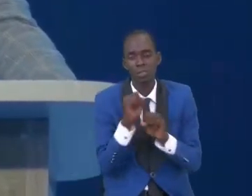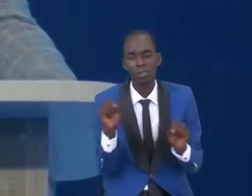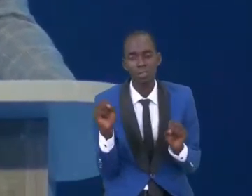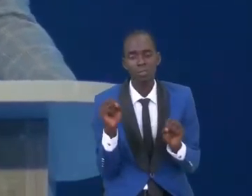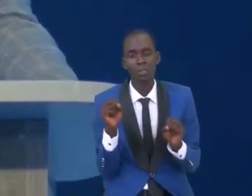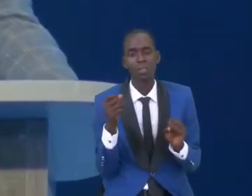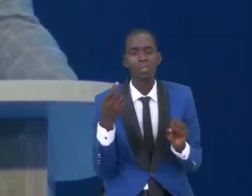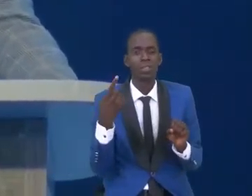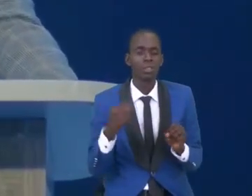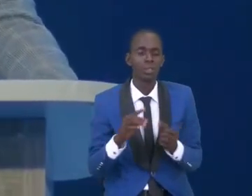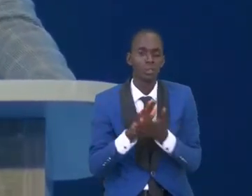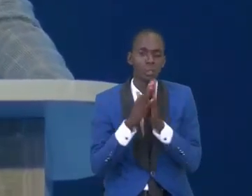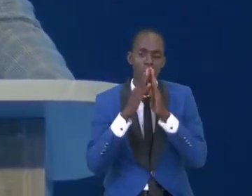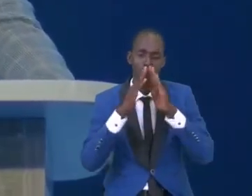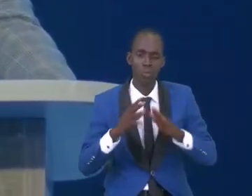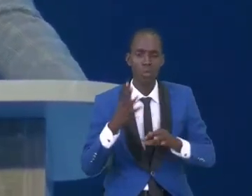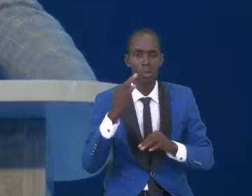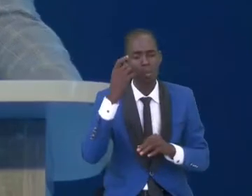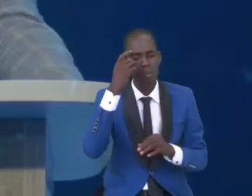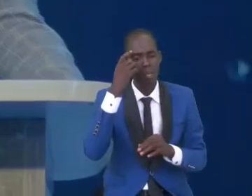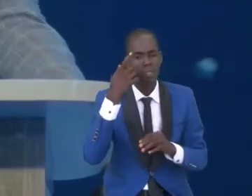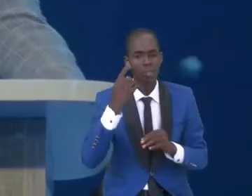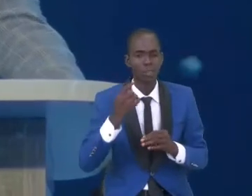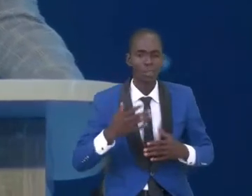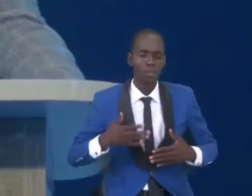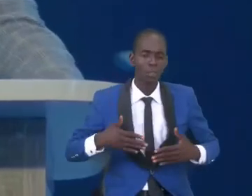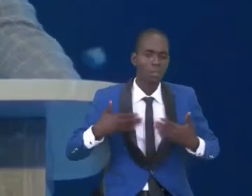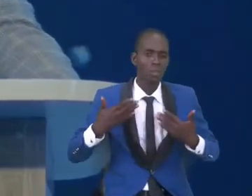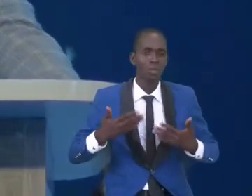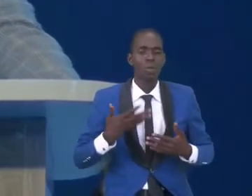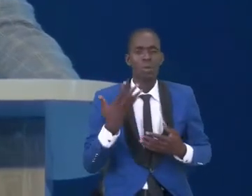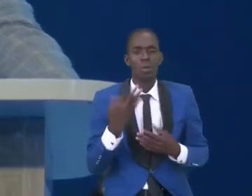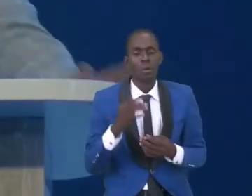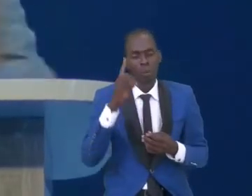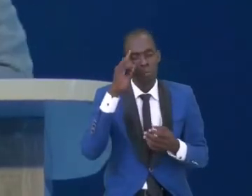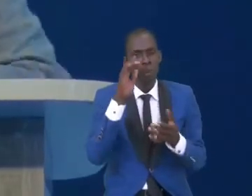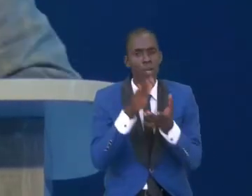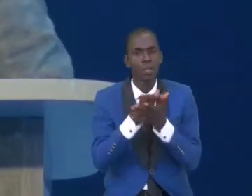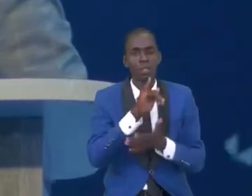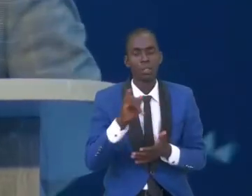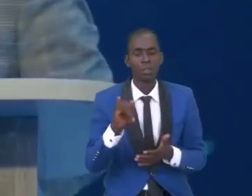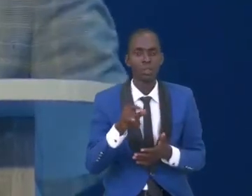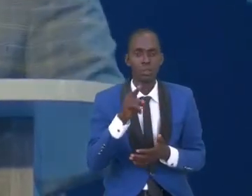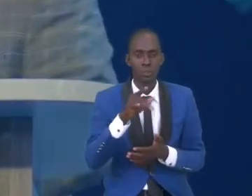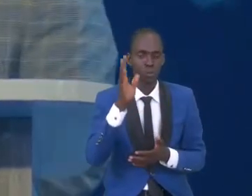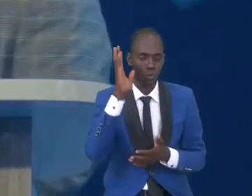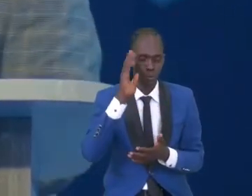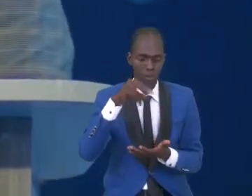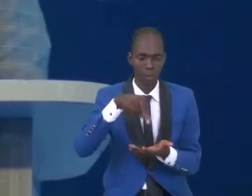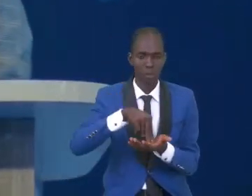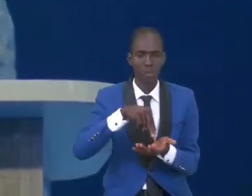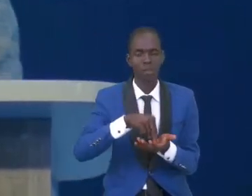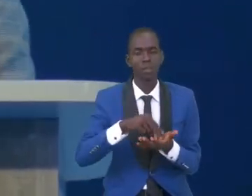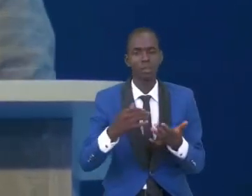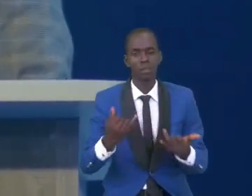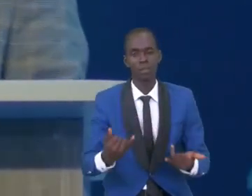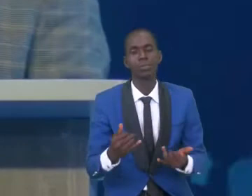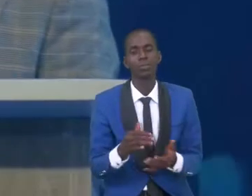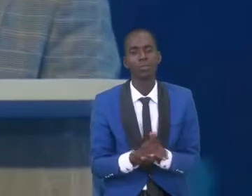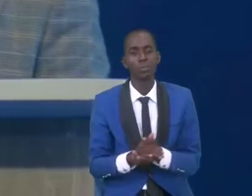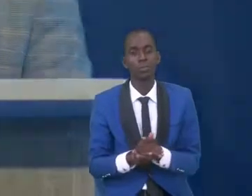of mind, for the joy of believing, you stand up wherever you are,